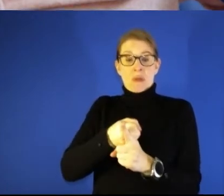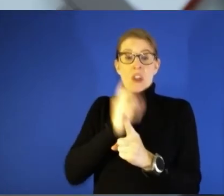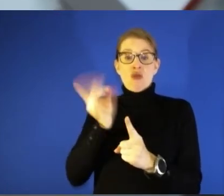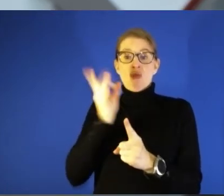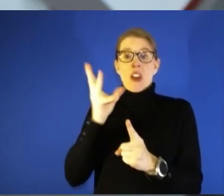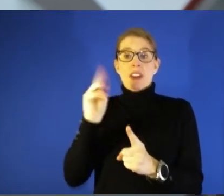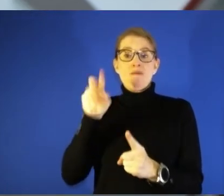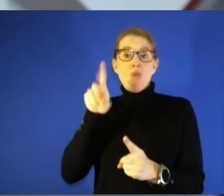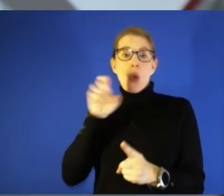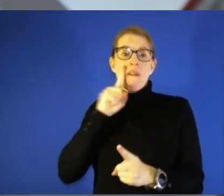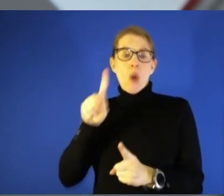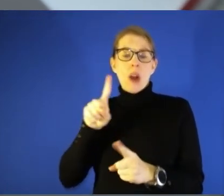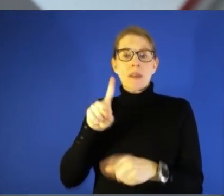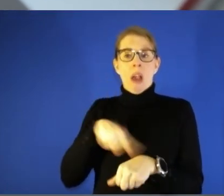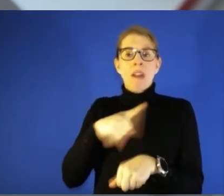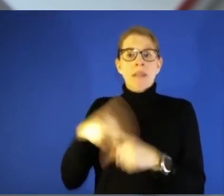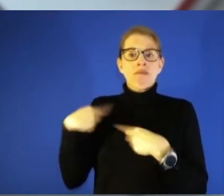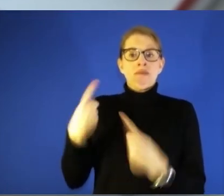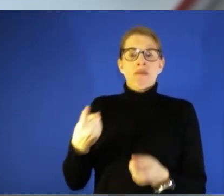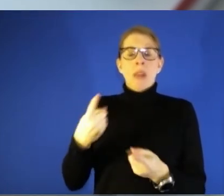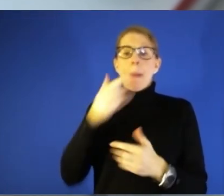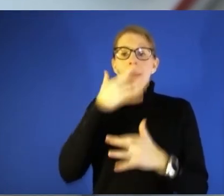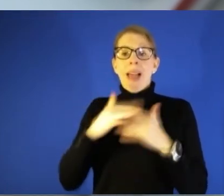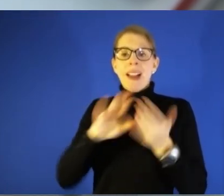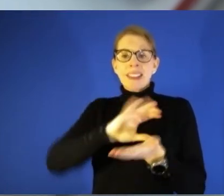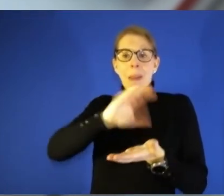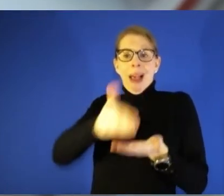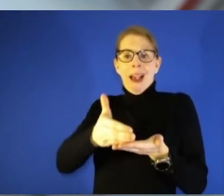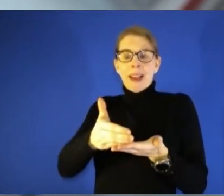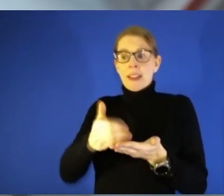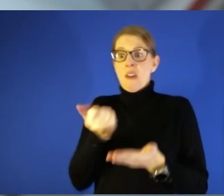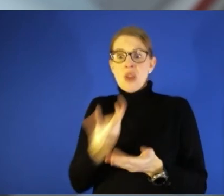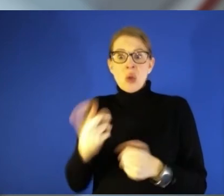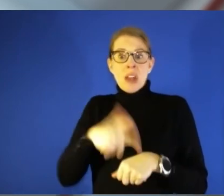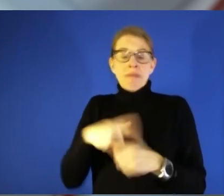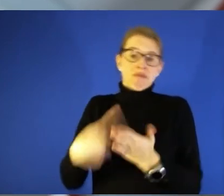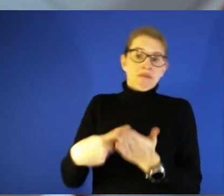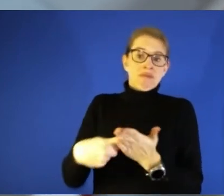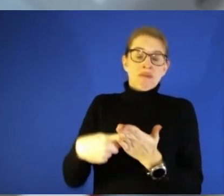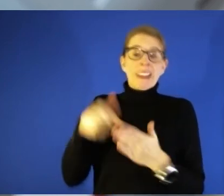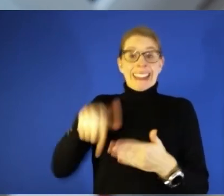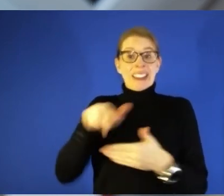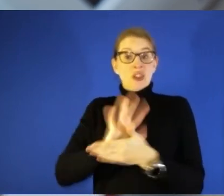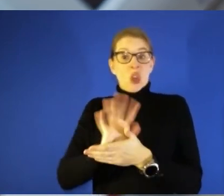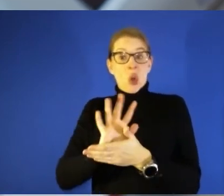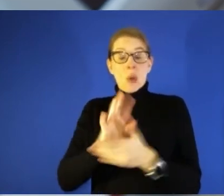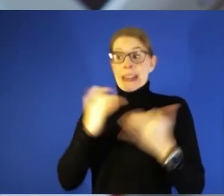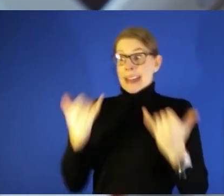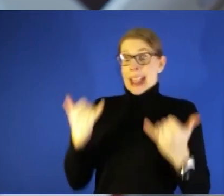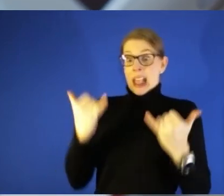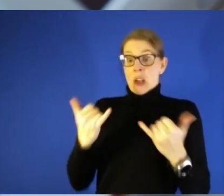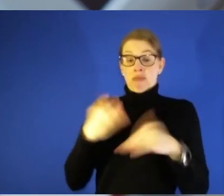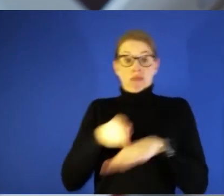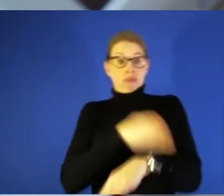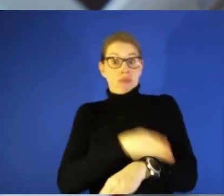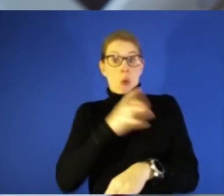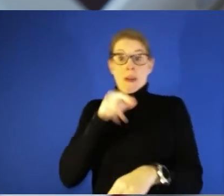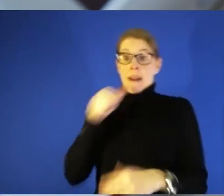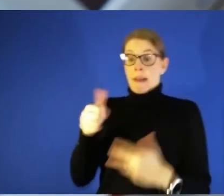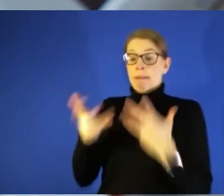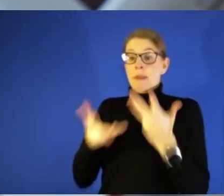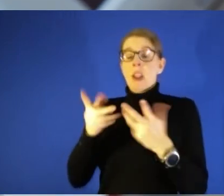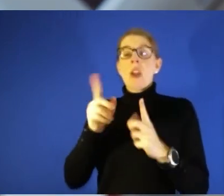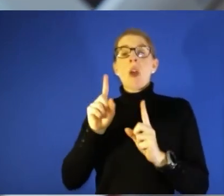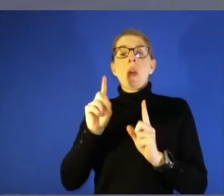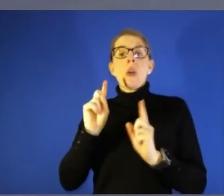some time now with the blood supply. We have talked about this several times on the show. We're going to see where it stands now and how and where you can go to